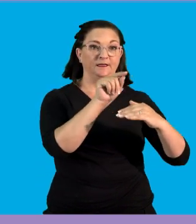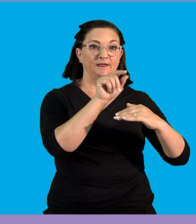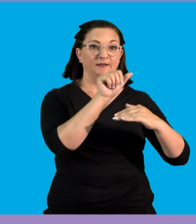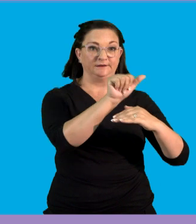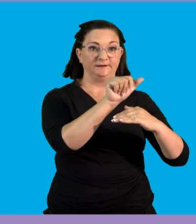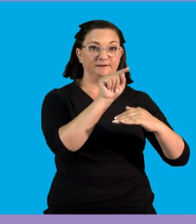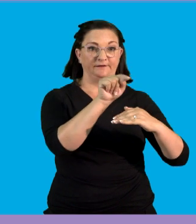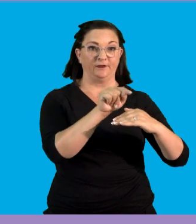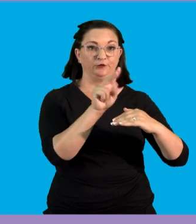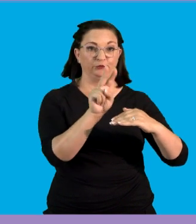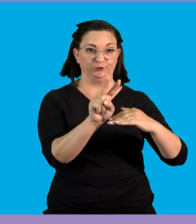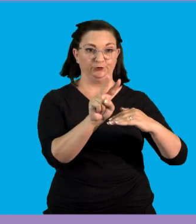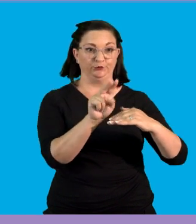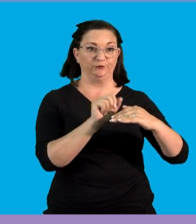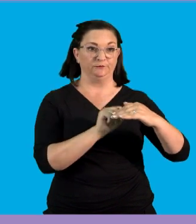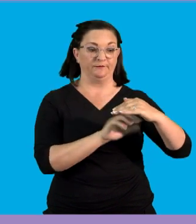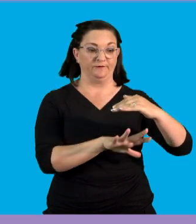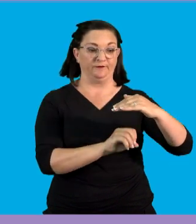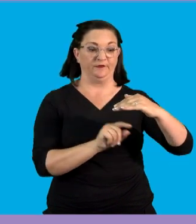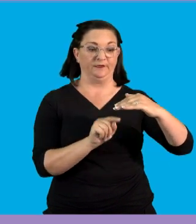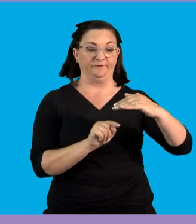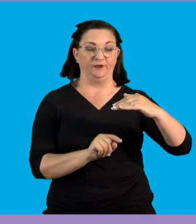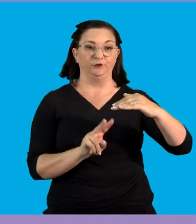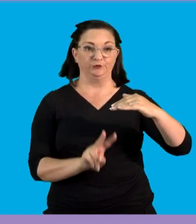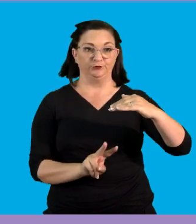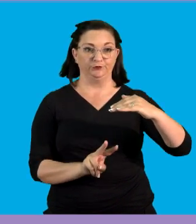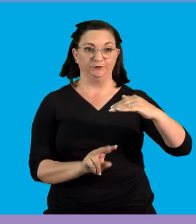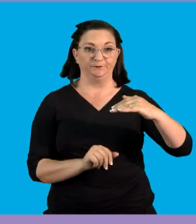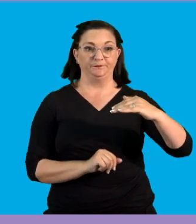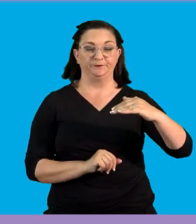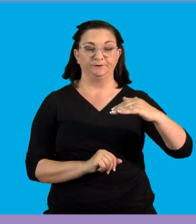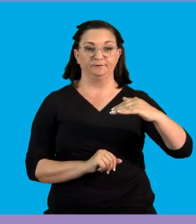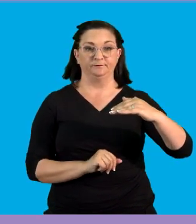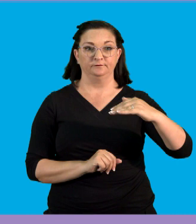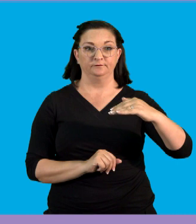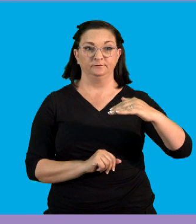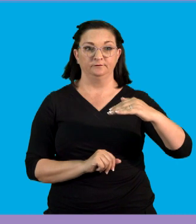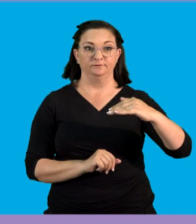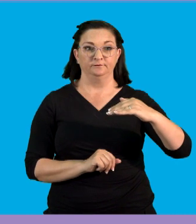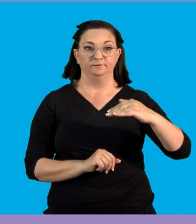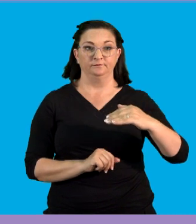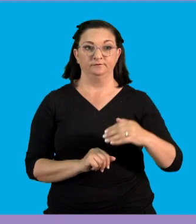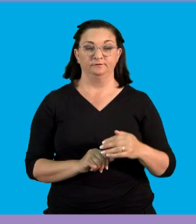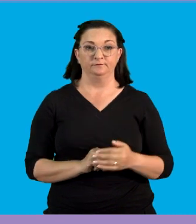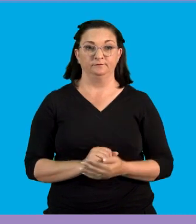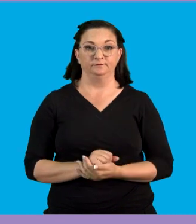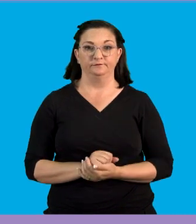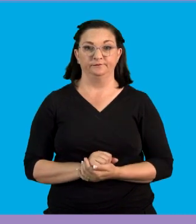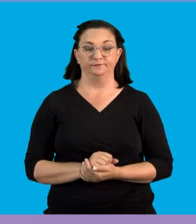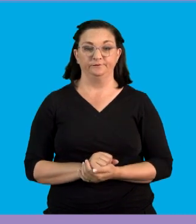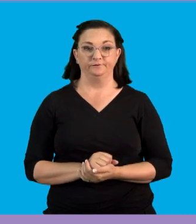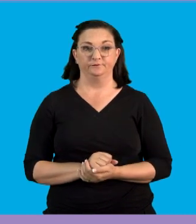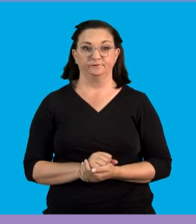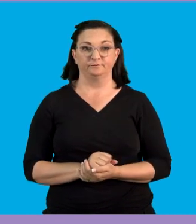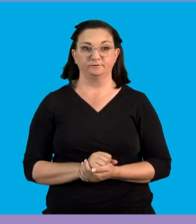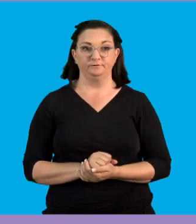to divide it by 2. We are going to do the same thing for the denominator and we are going to divide it by